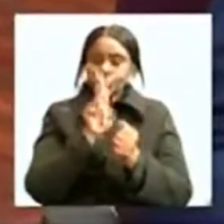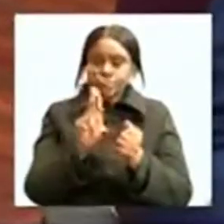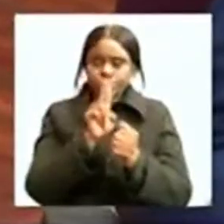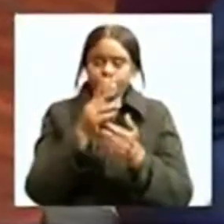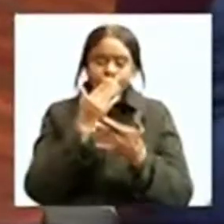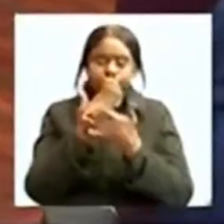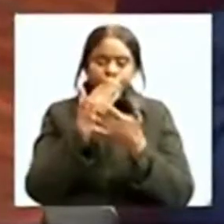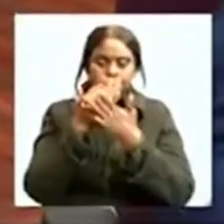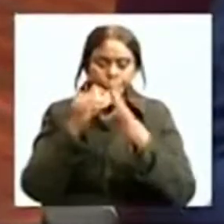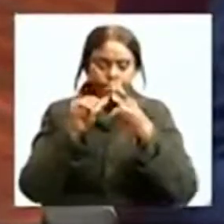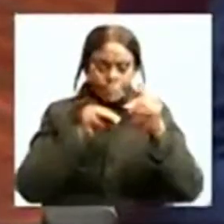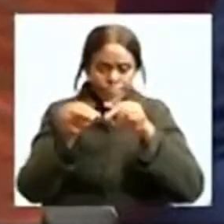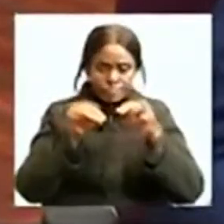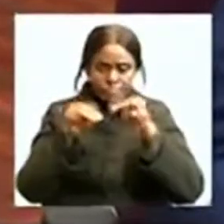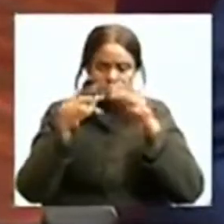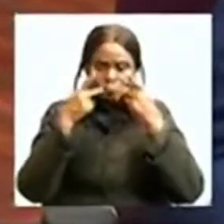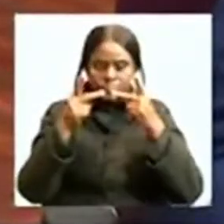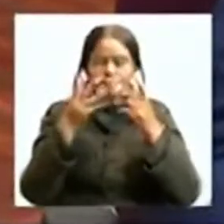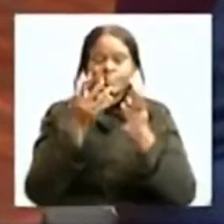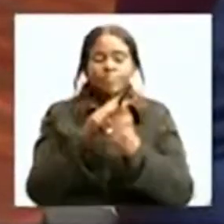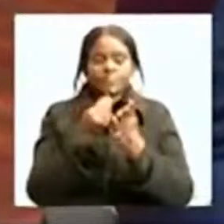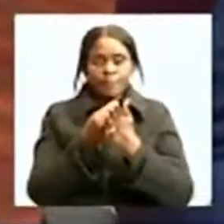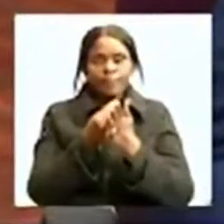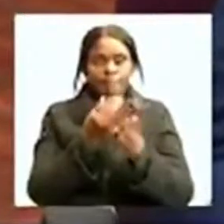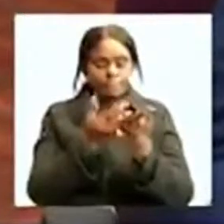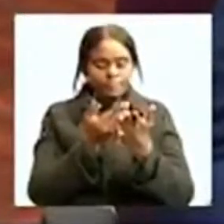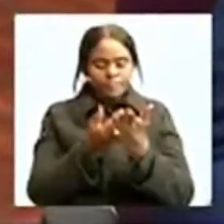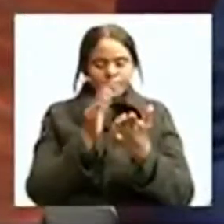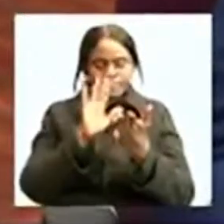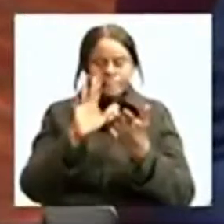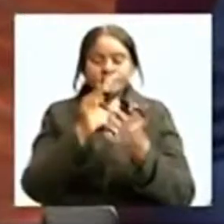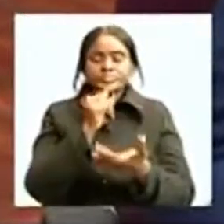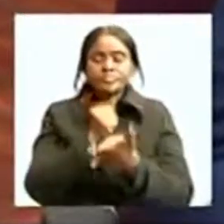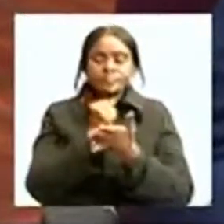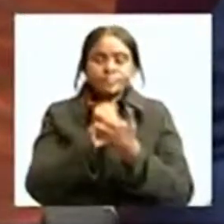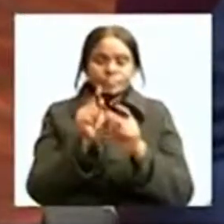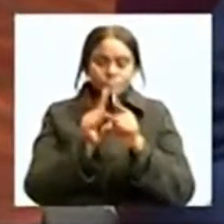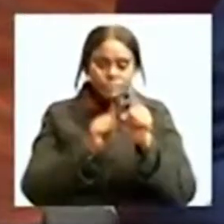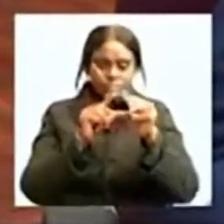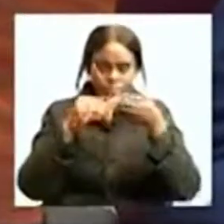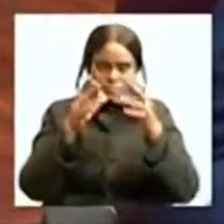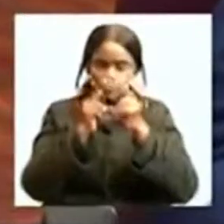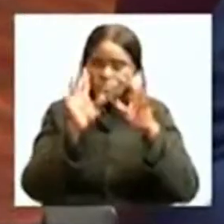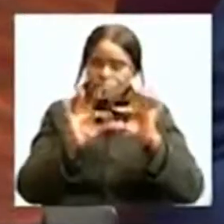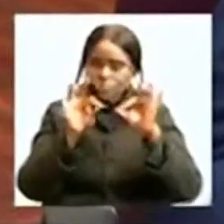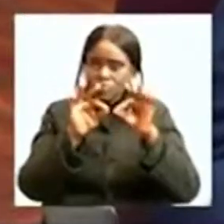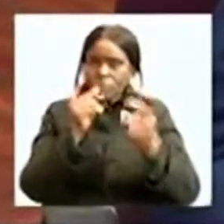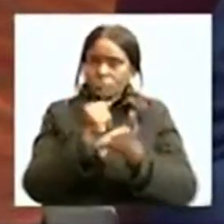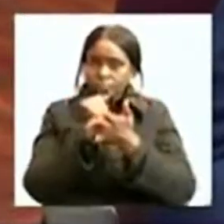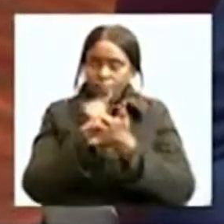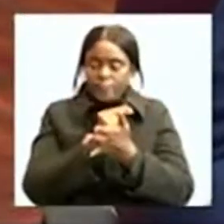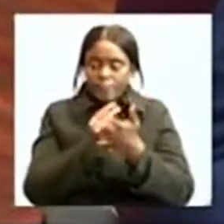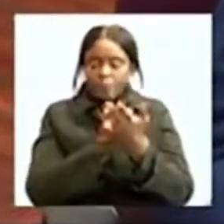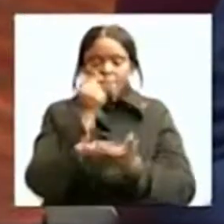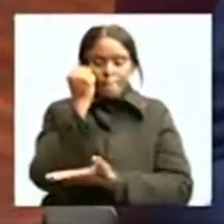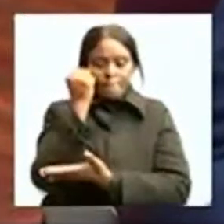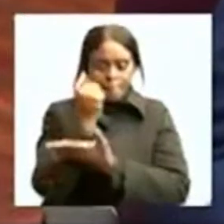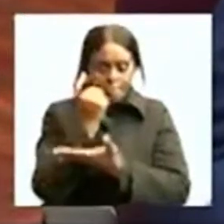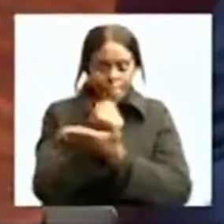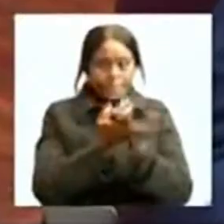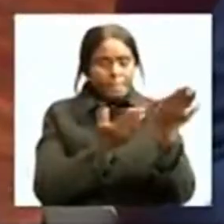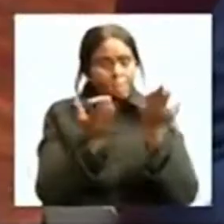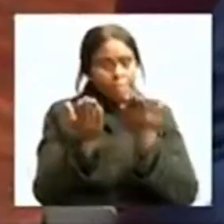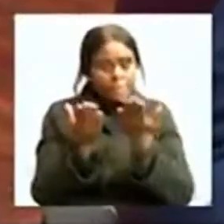in managing public resources. Your intervention has provided valuable feedback that will help us improve service